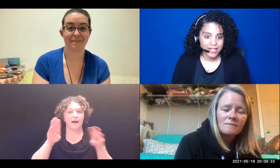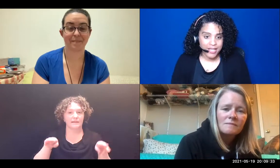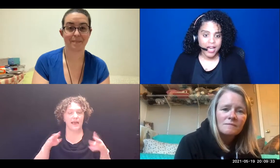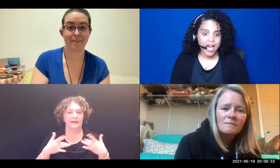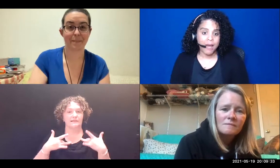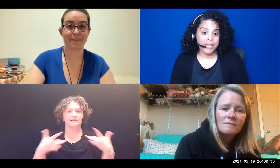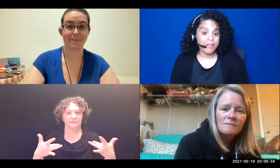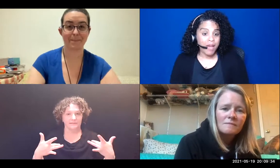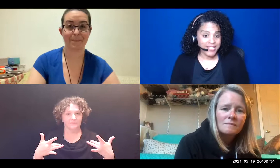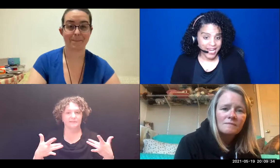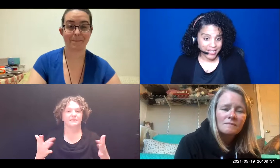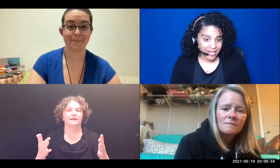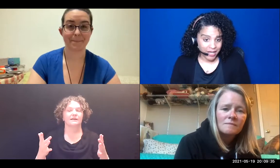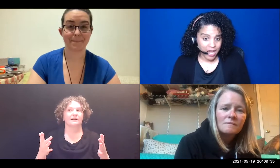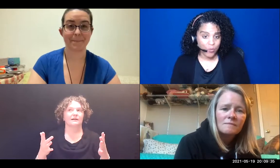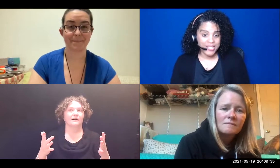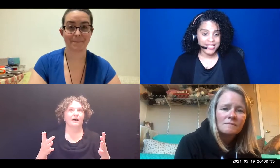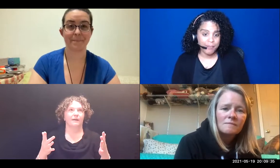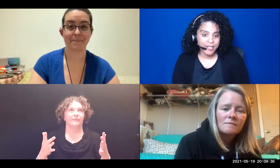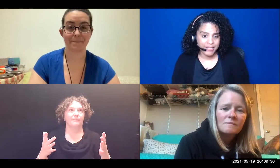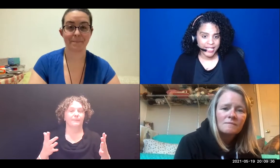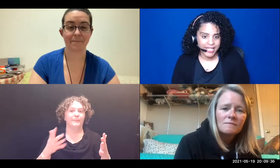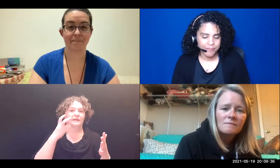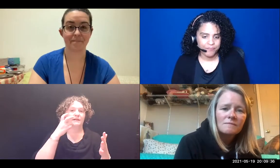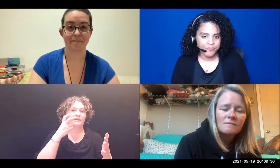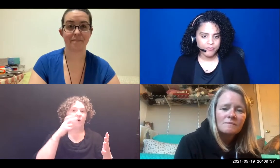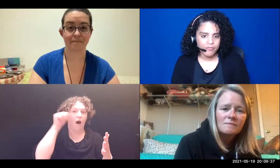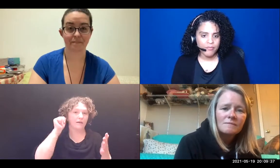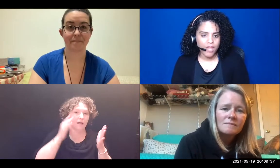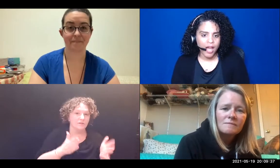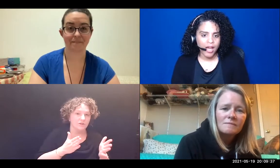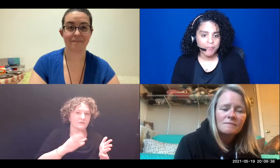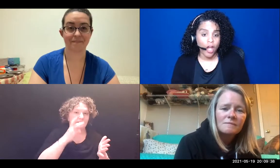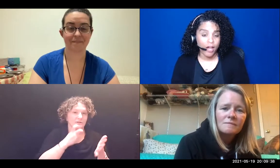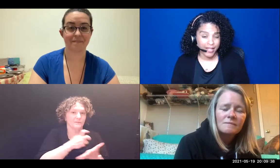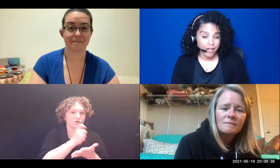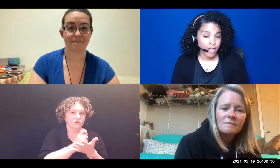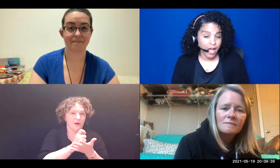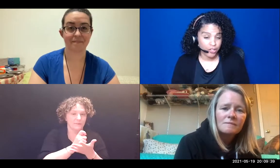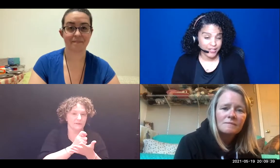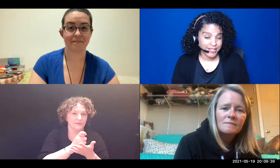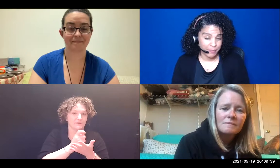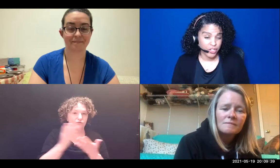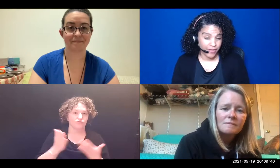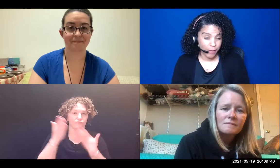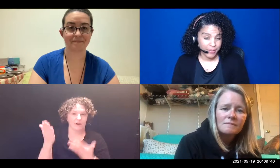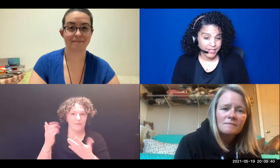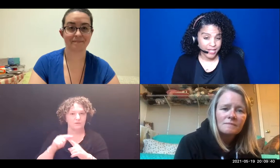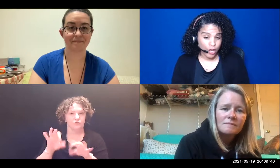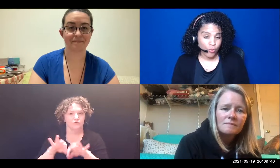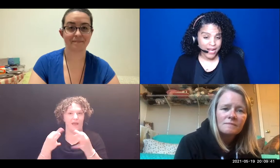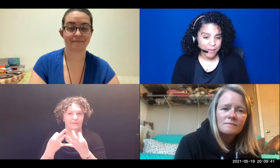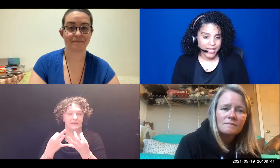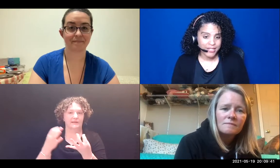that. In Montana, we typically, the audiologist and speech